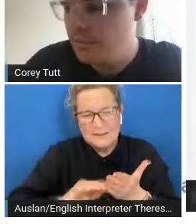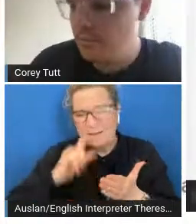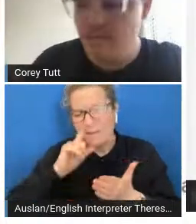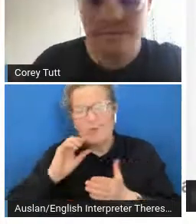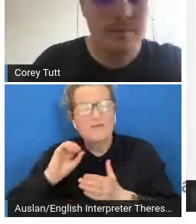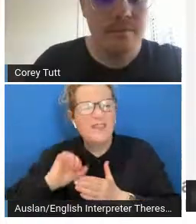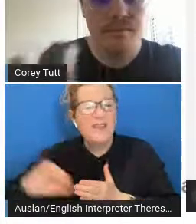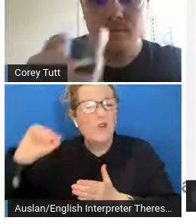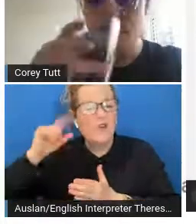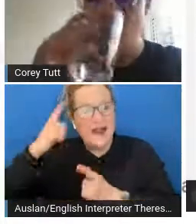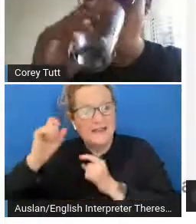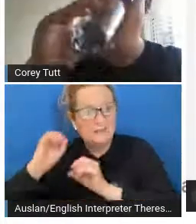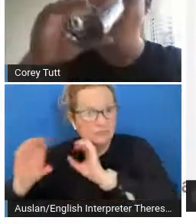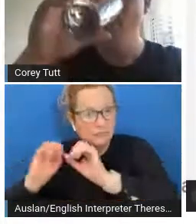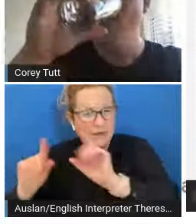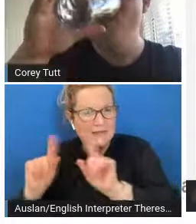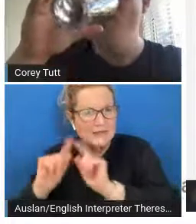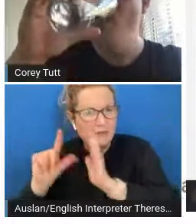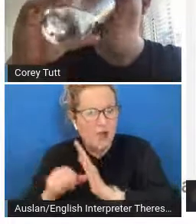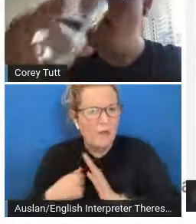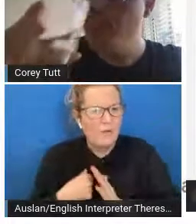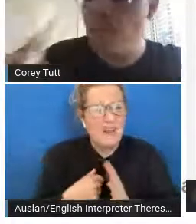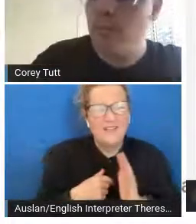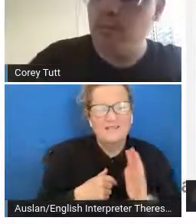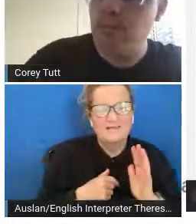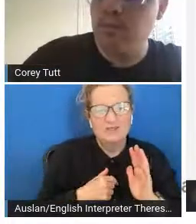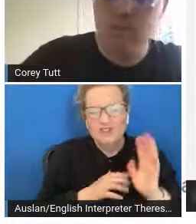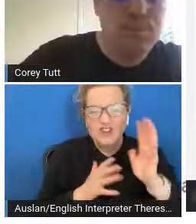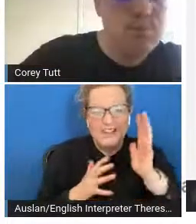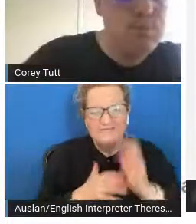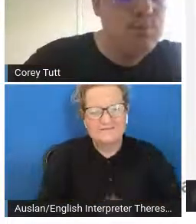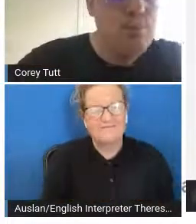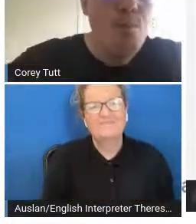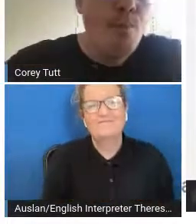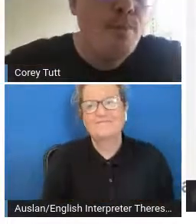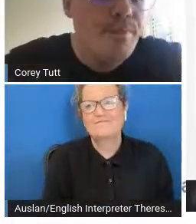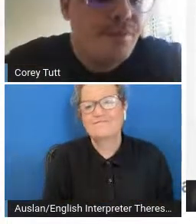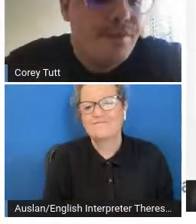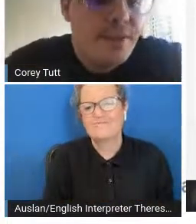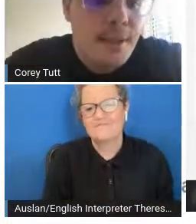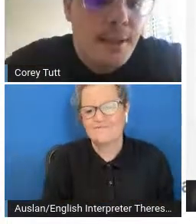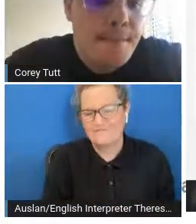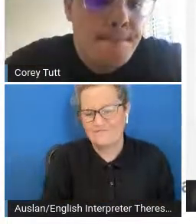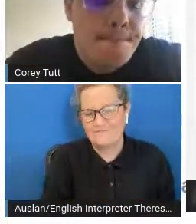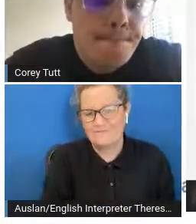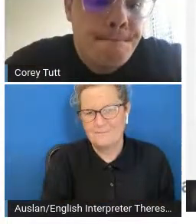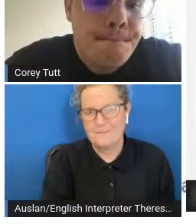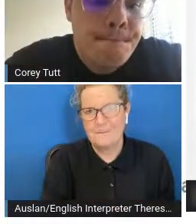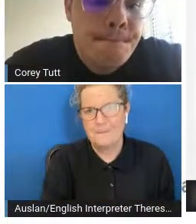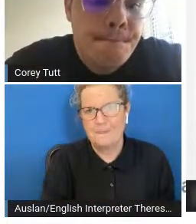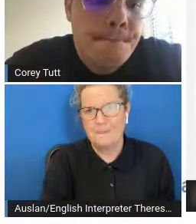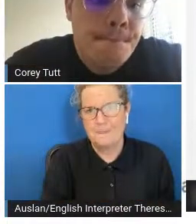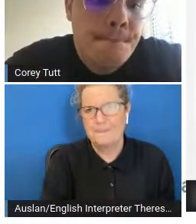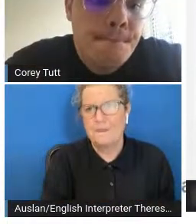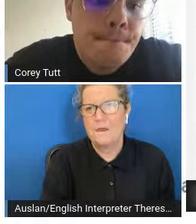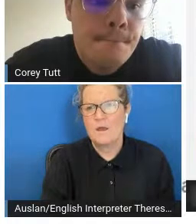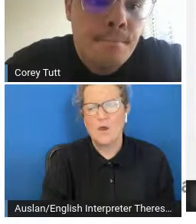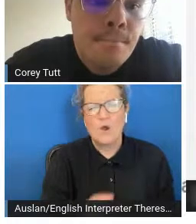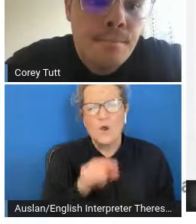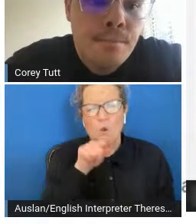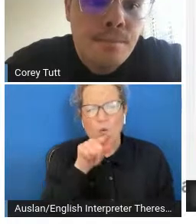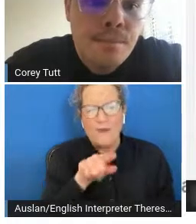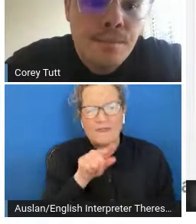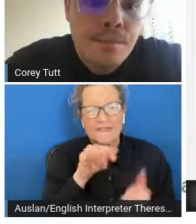might just chat a little bit. What kind of really wonderful projects and challenges with a STEM